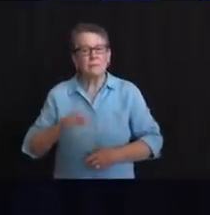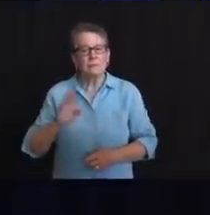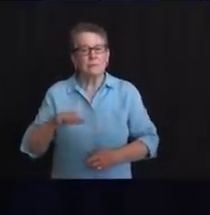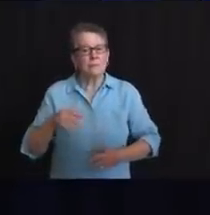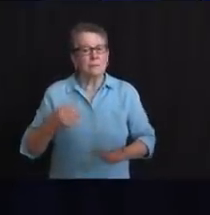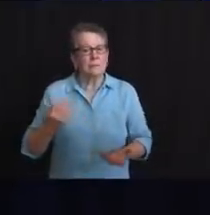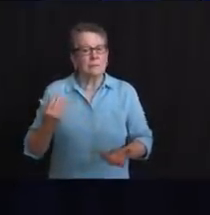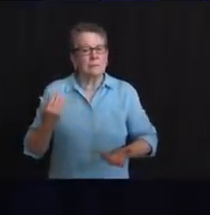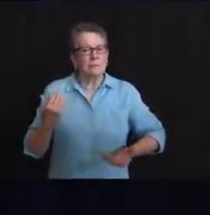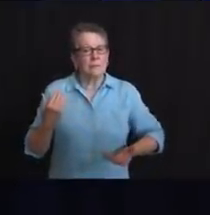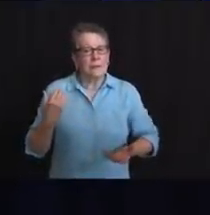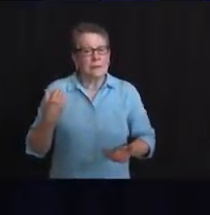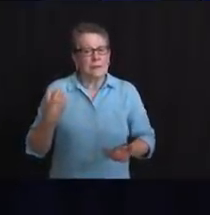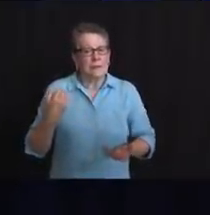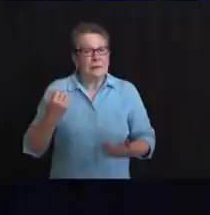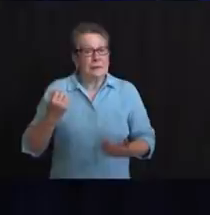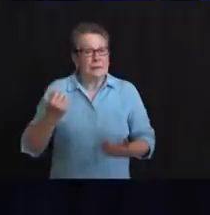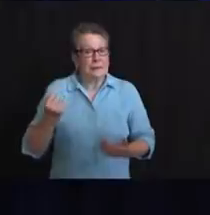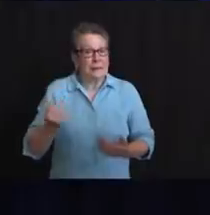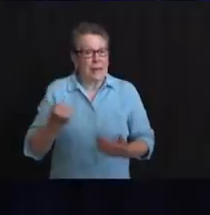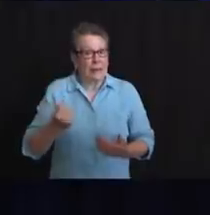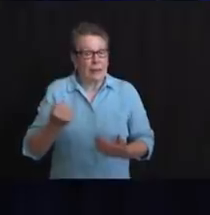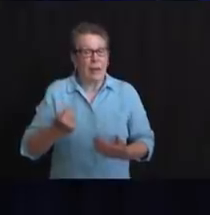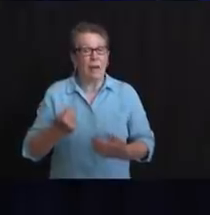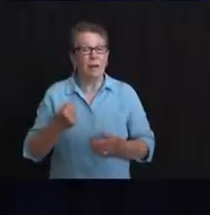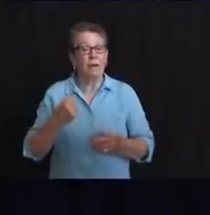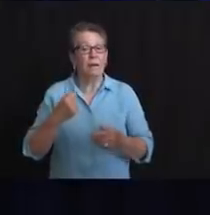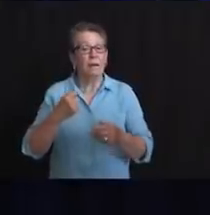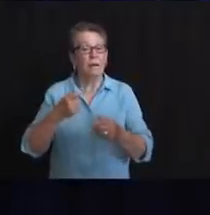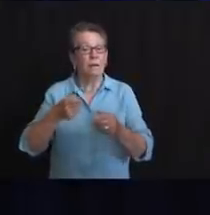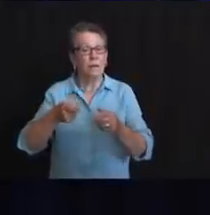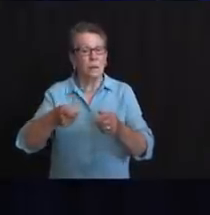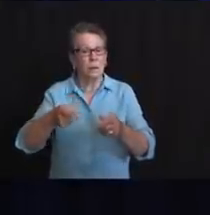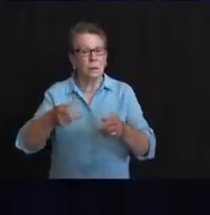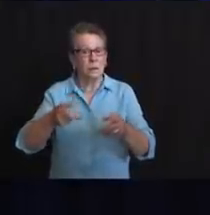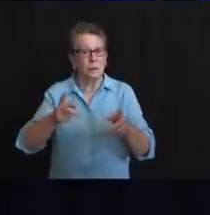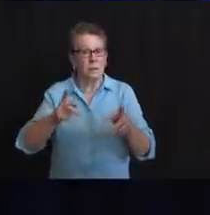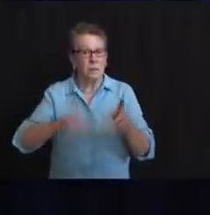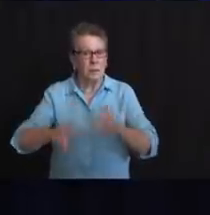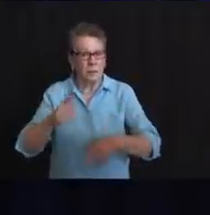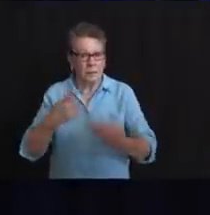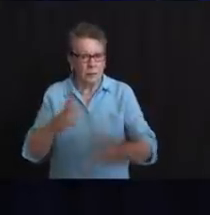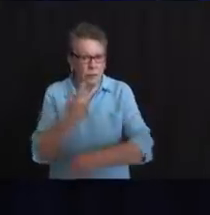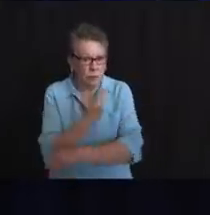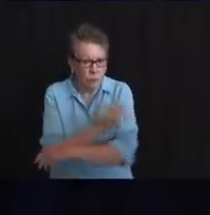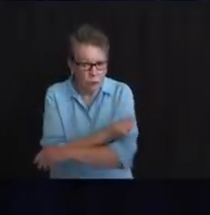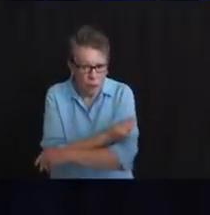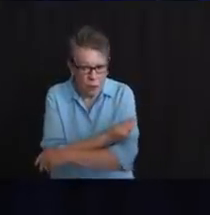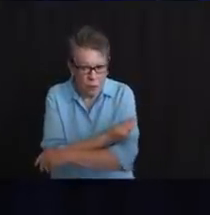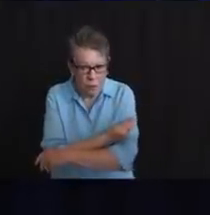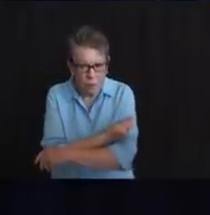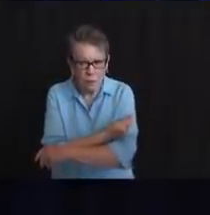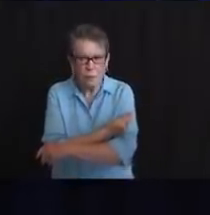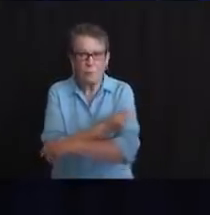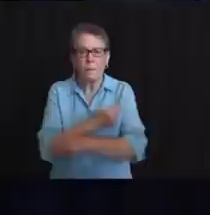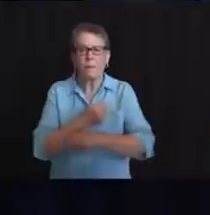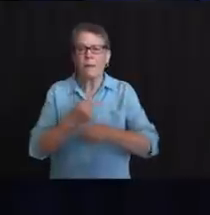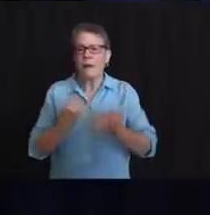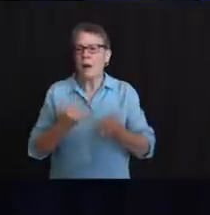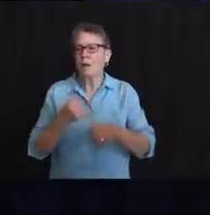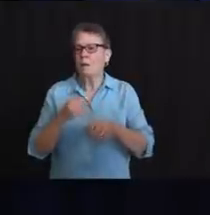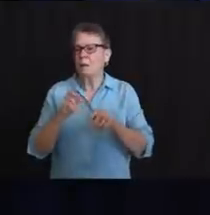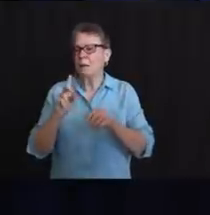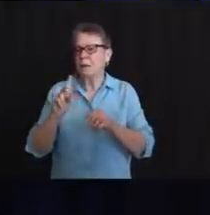the New Jersey Pandemic Relief Fund, brought together local community organizers, faith leadership, and community-based